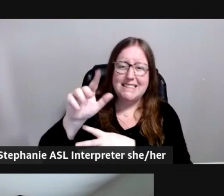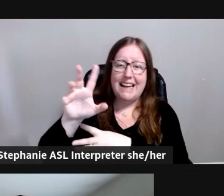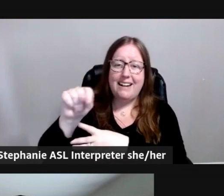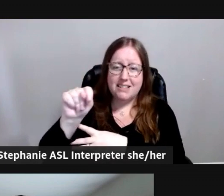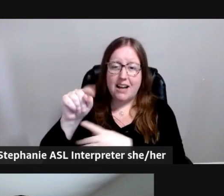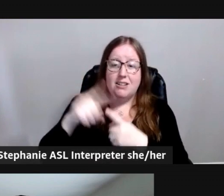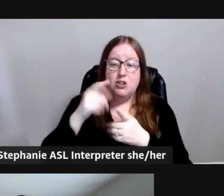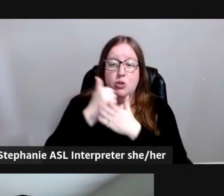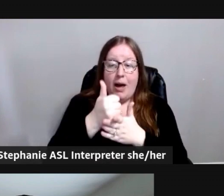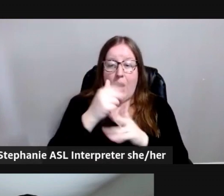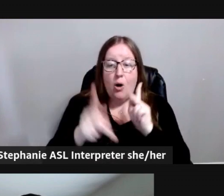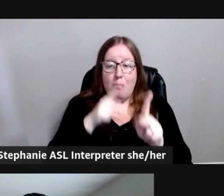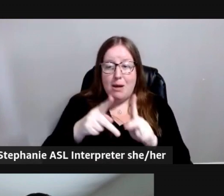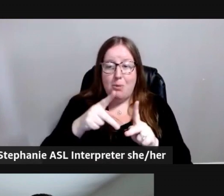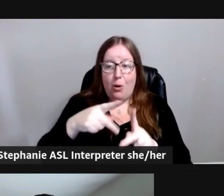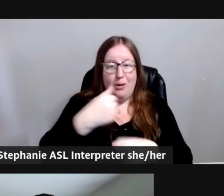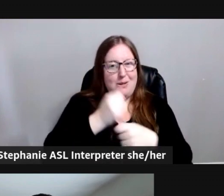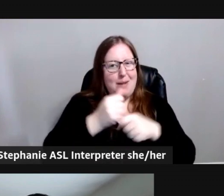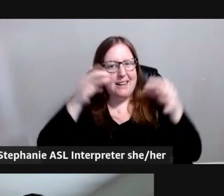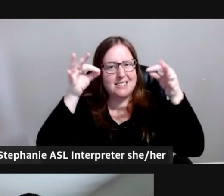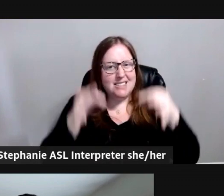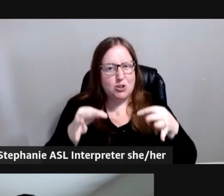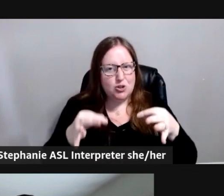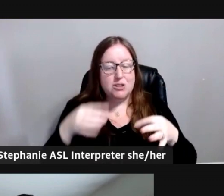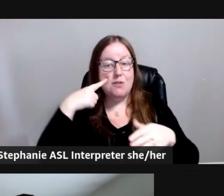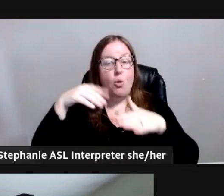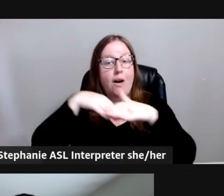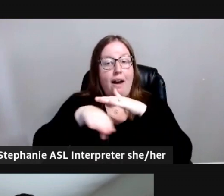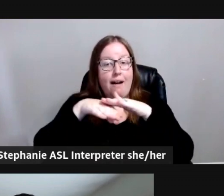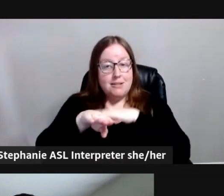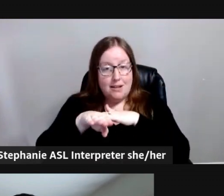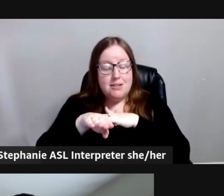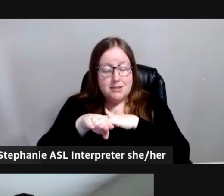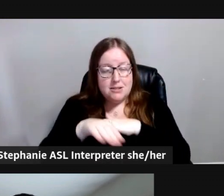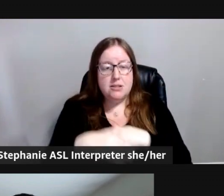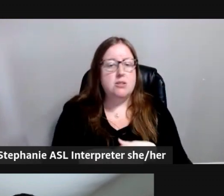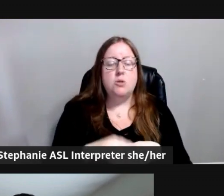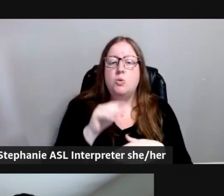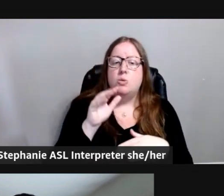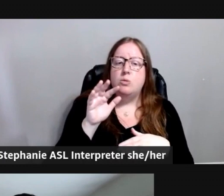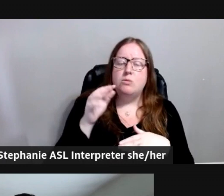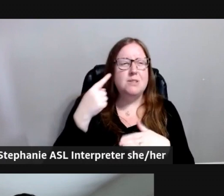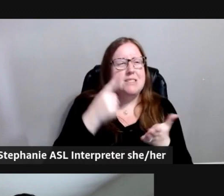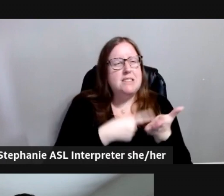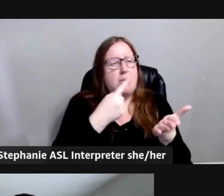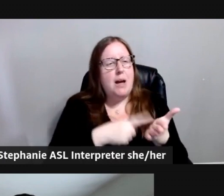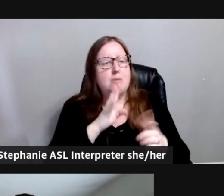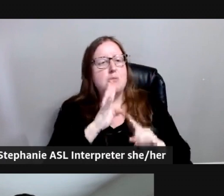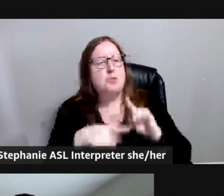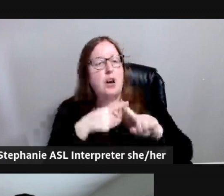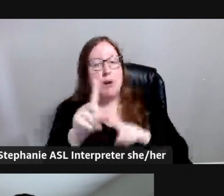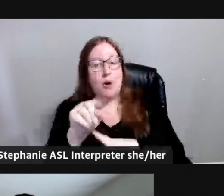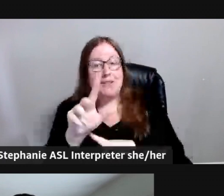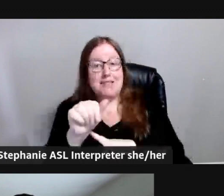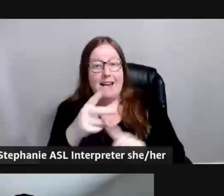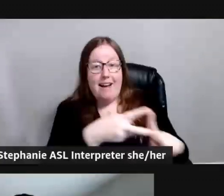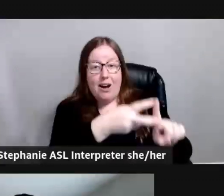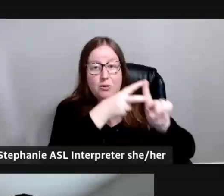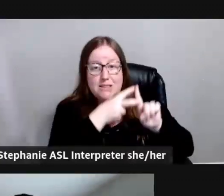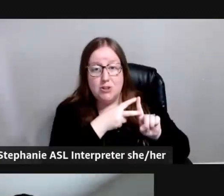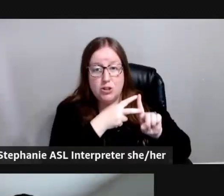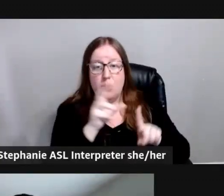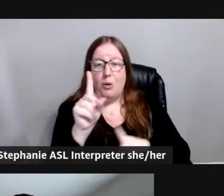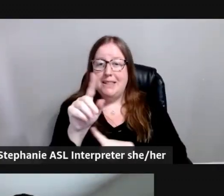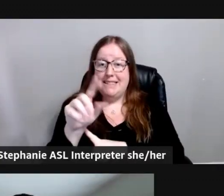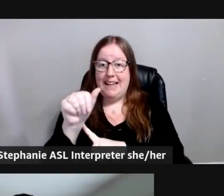make decisions as well, to give people access to this. So this isn't, and I think sometimes when we talk about data acquisition or the data itself,